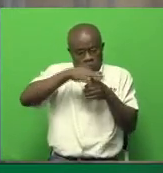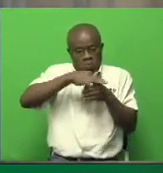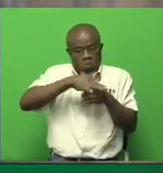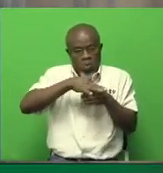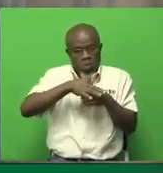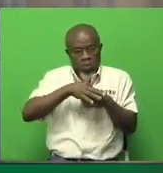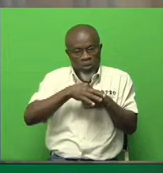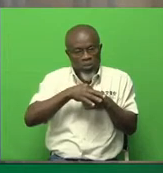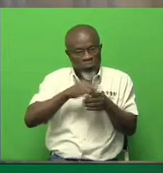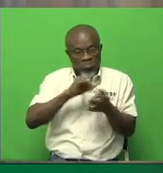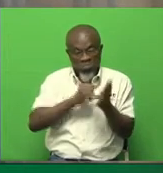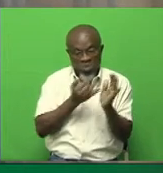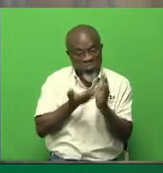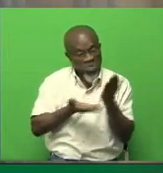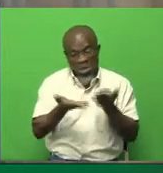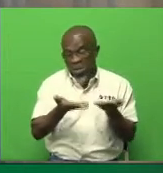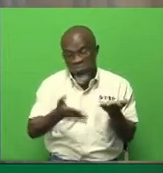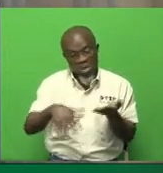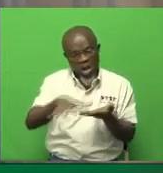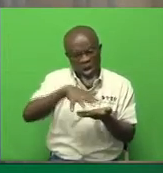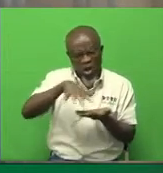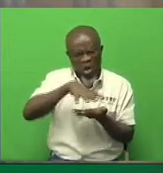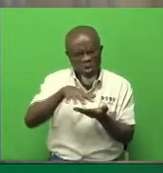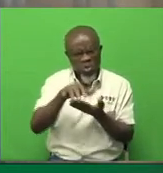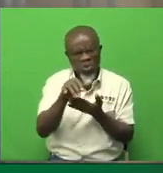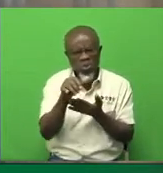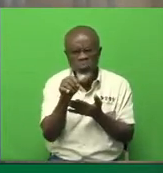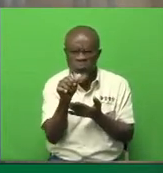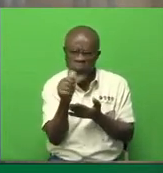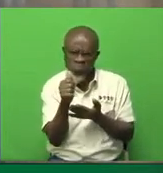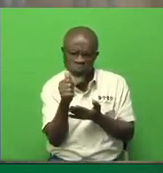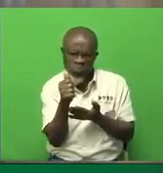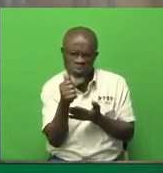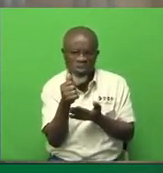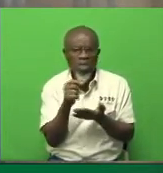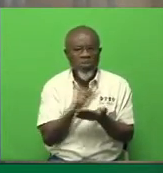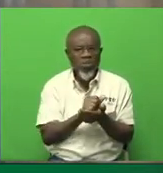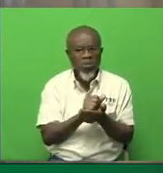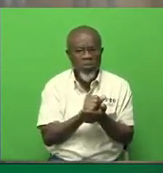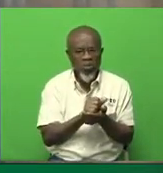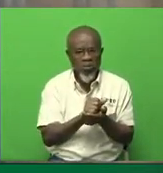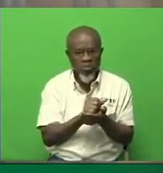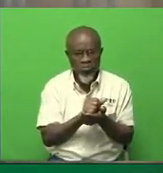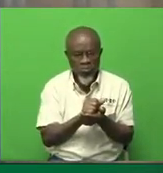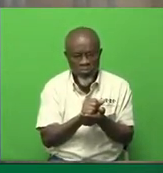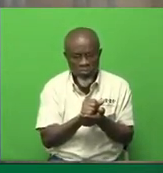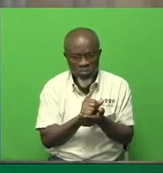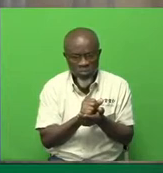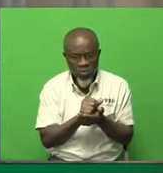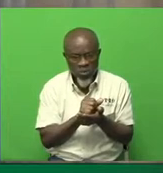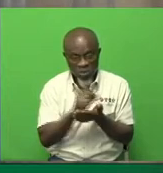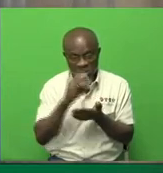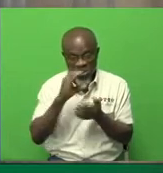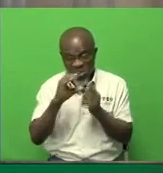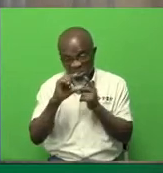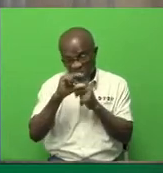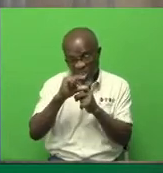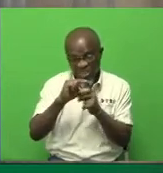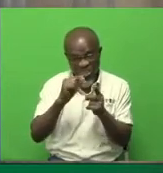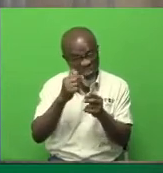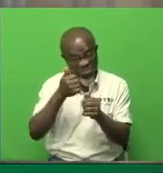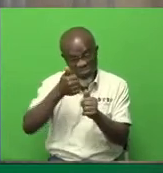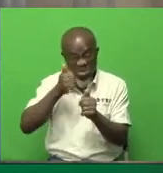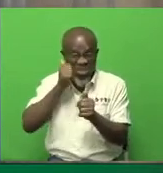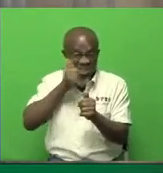cents per day you cannot even buy a doubles fall as a beacon shock